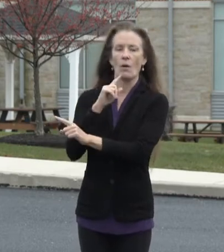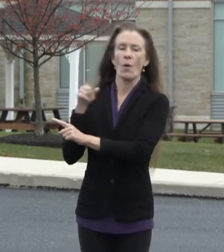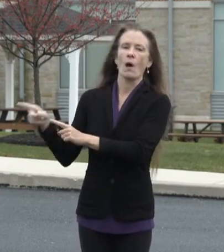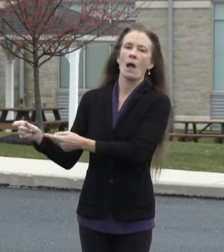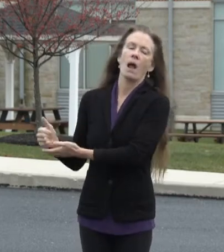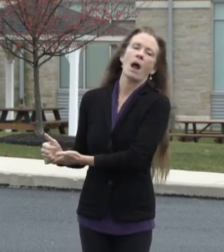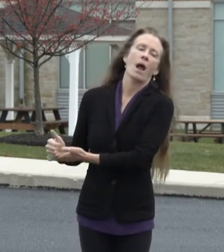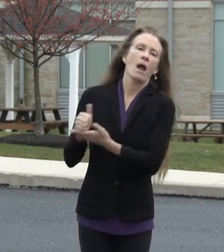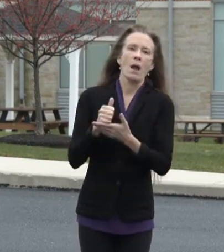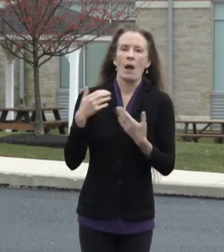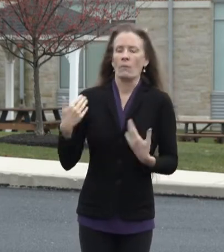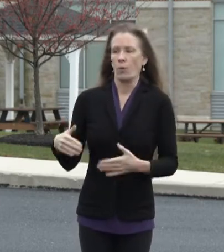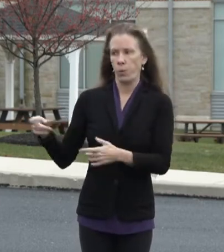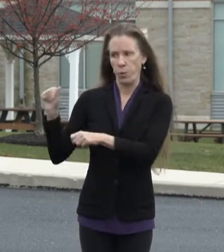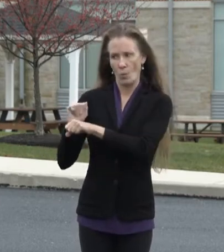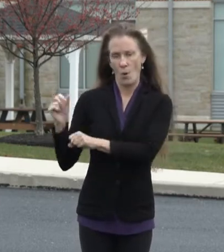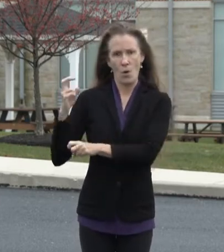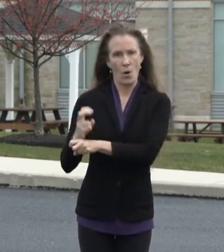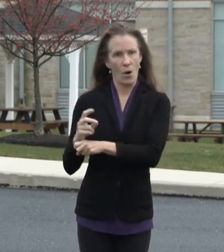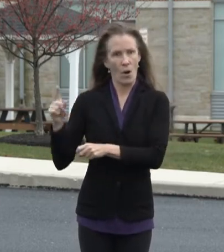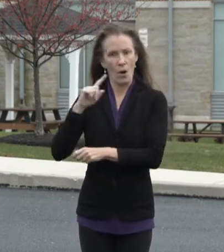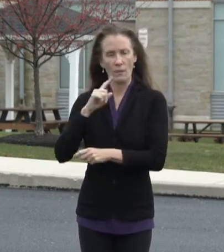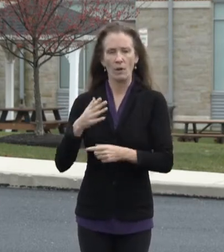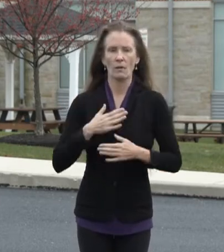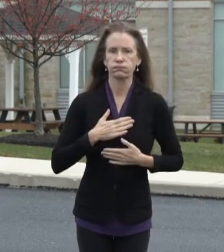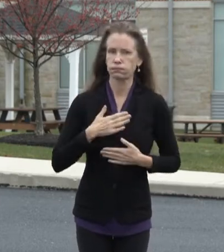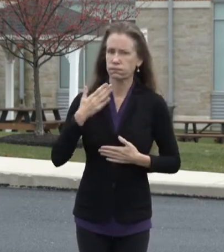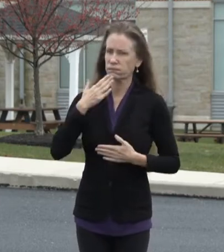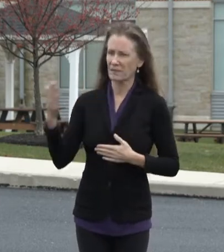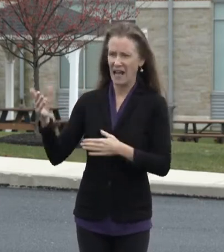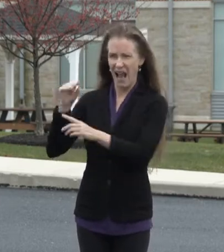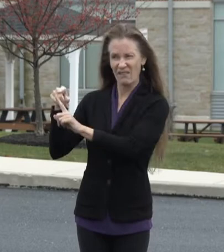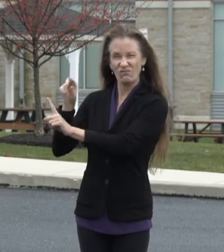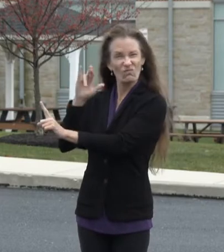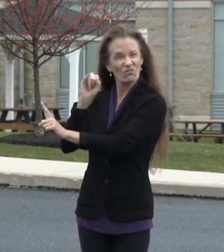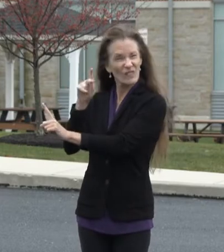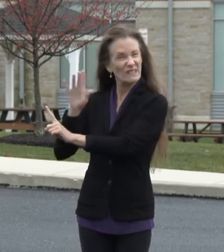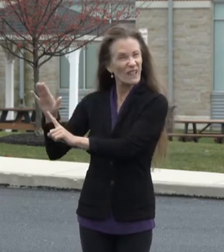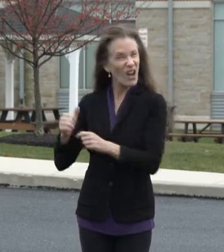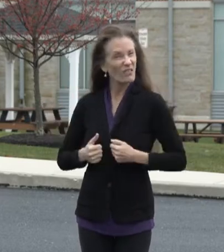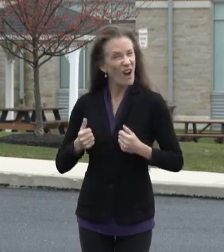direct care staff helping our most vulnerable residents.